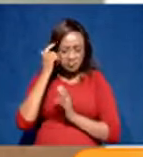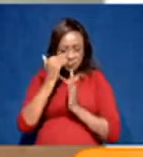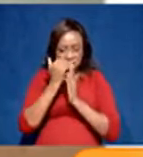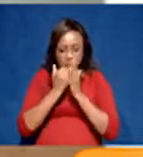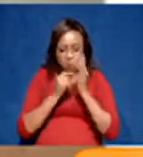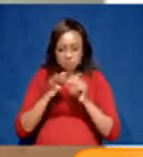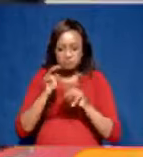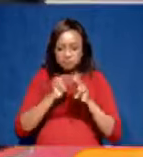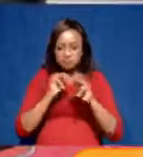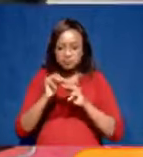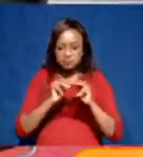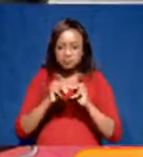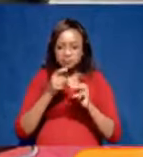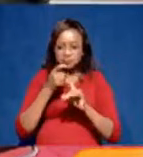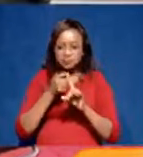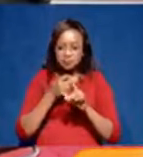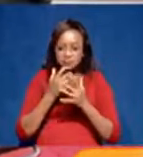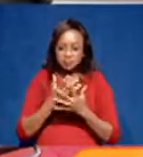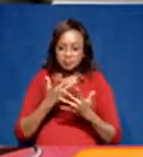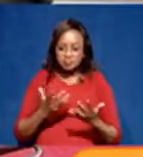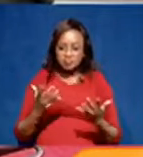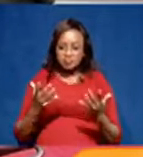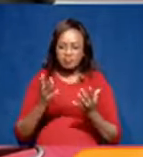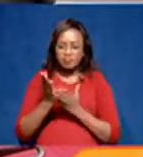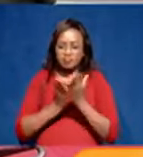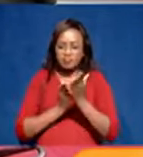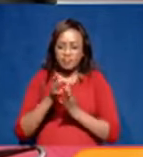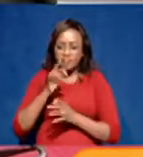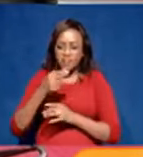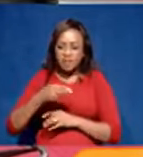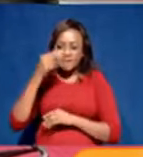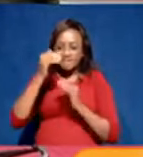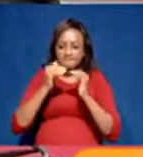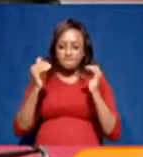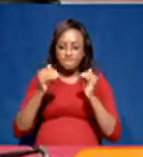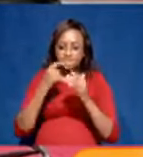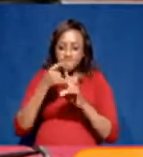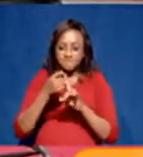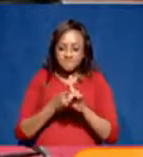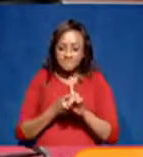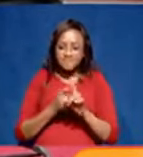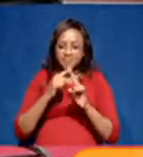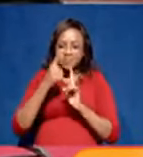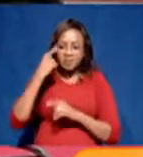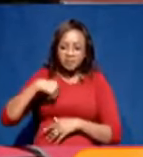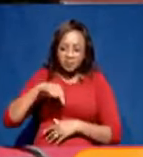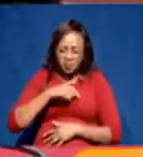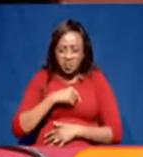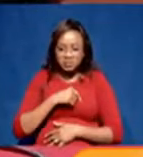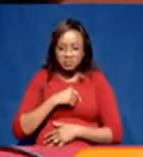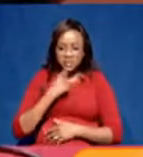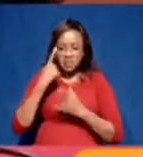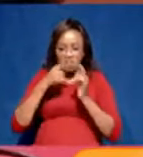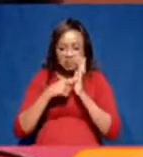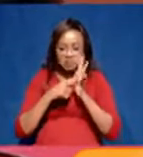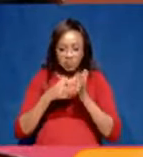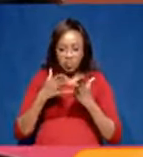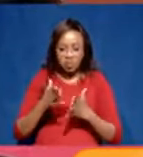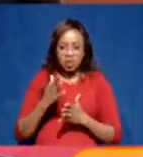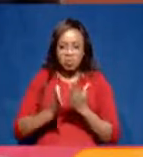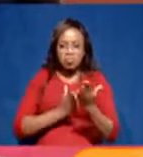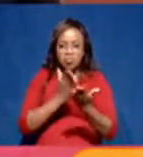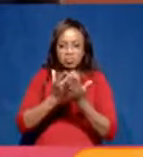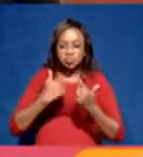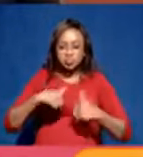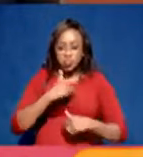equipment services that looked at curative level, high level equipment, which went into counties. But for us right now, the proposal that we have had and